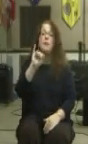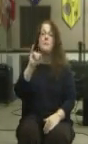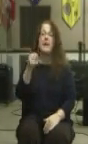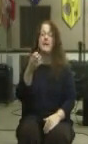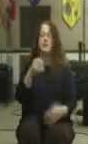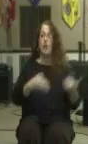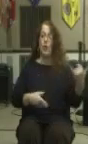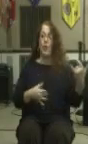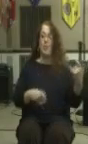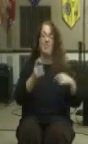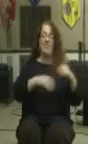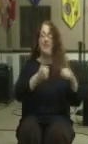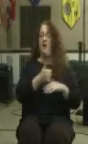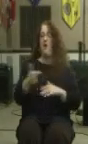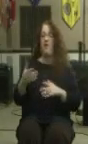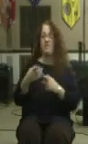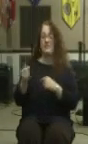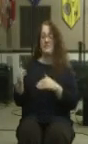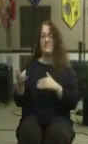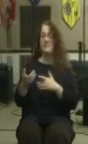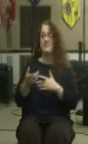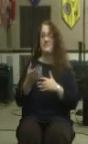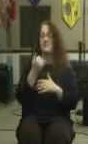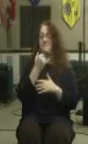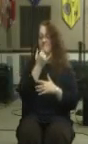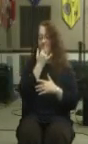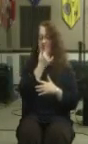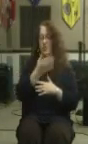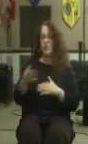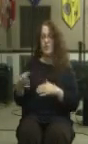you know what? I prefer the banjo than all the junk you're doing right now.